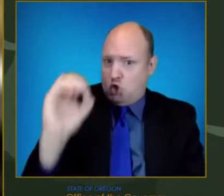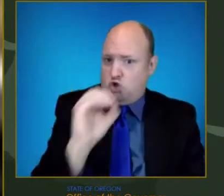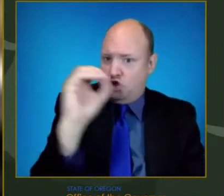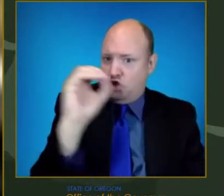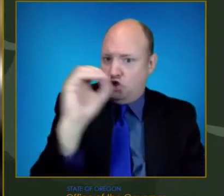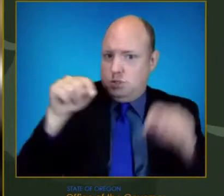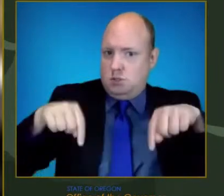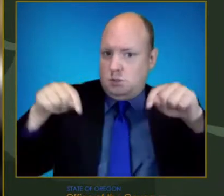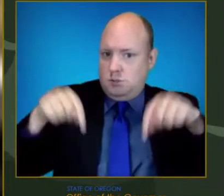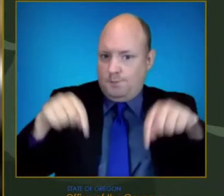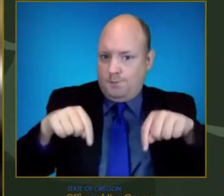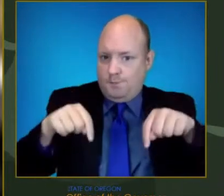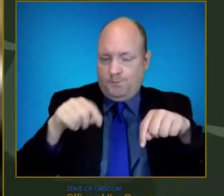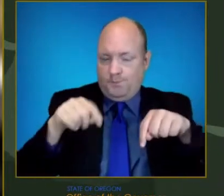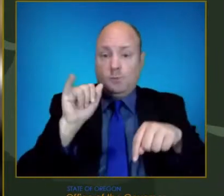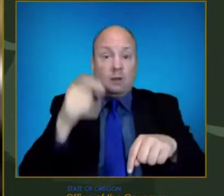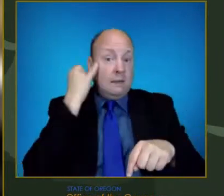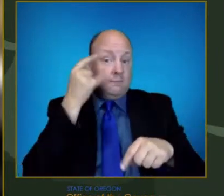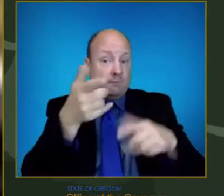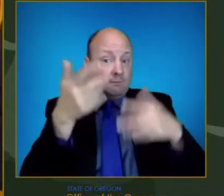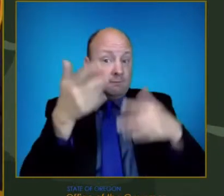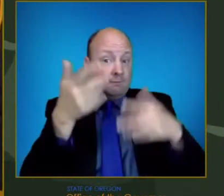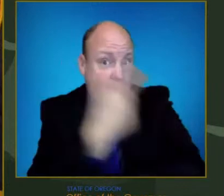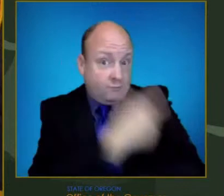turn things back over to Governor Brown.